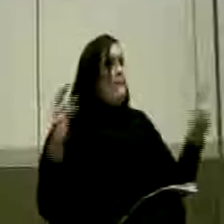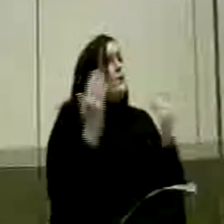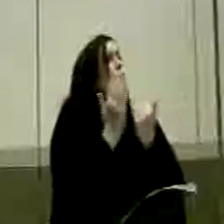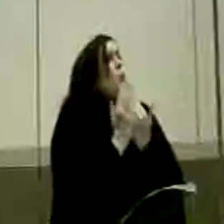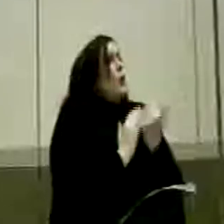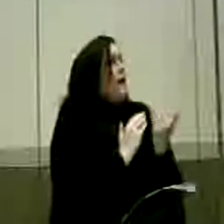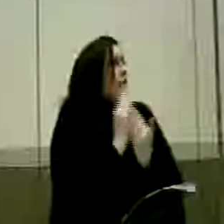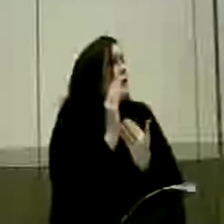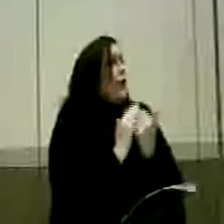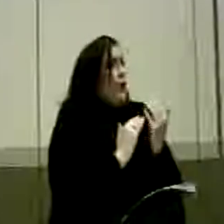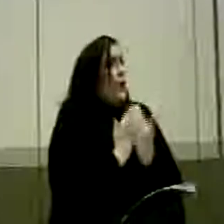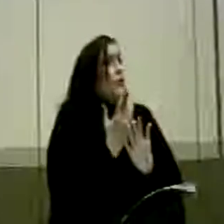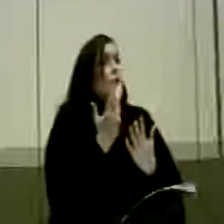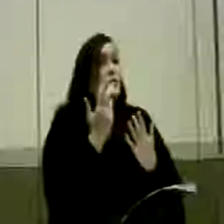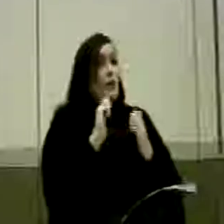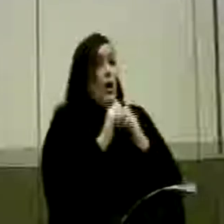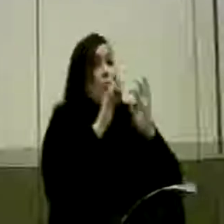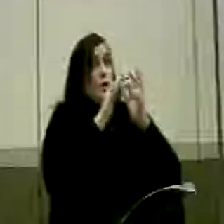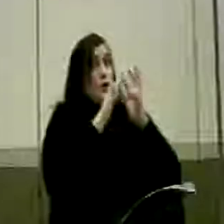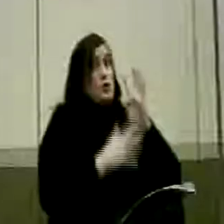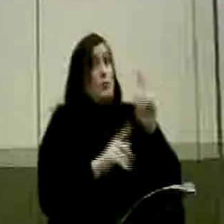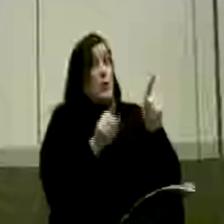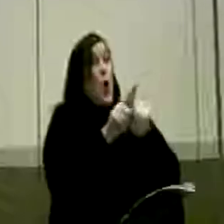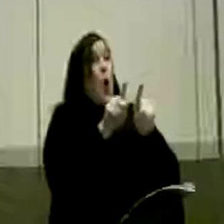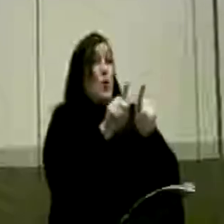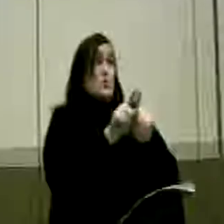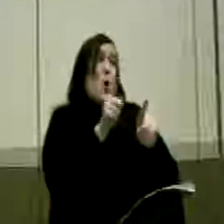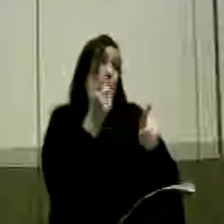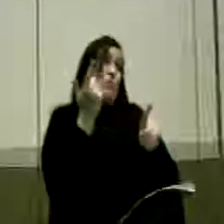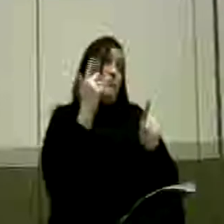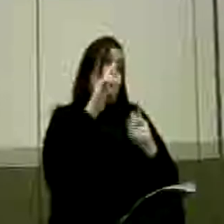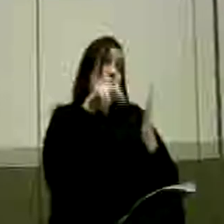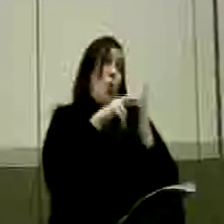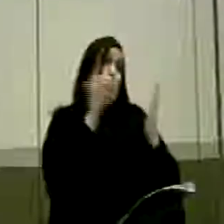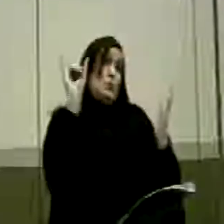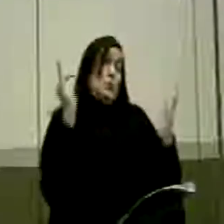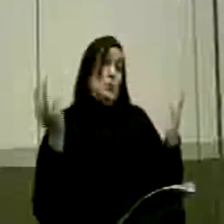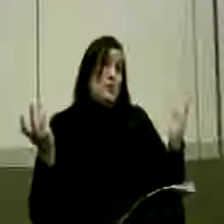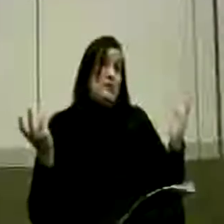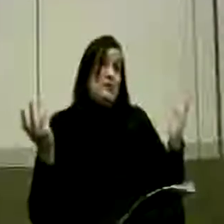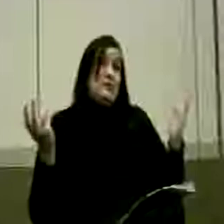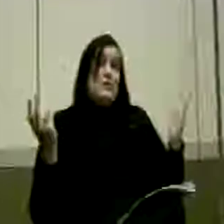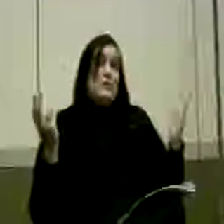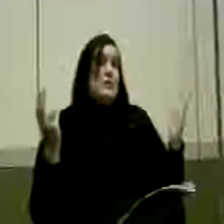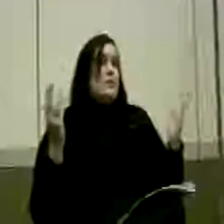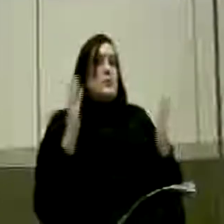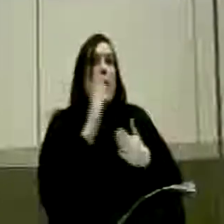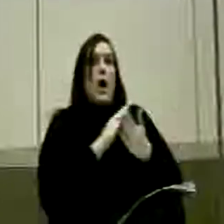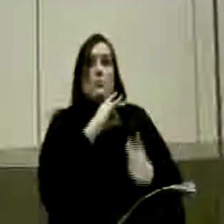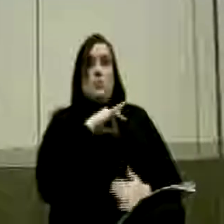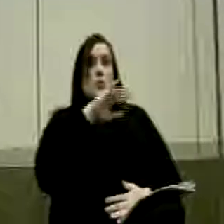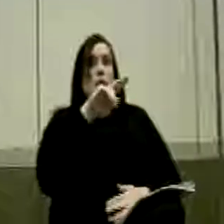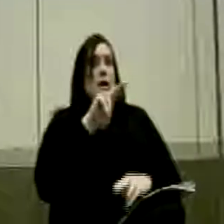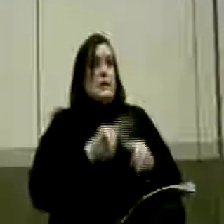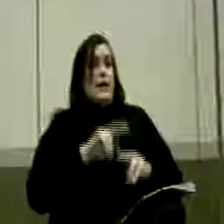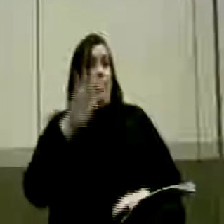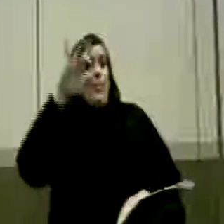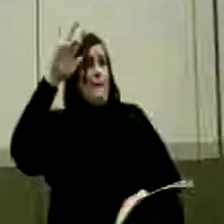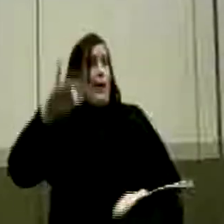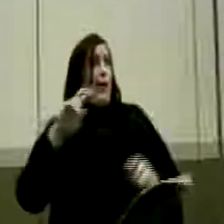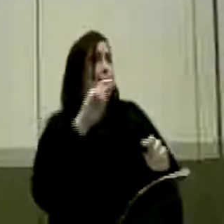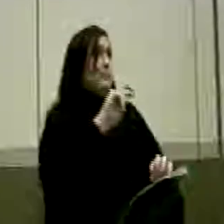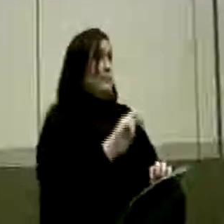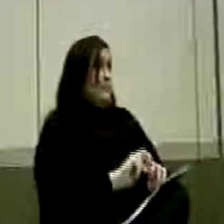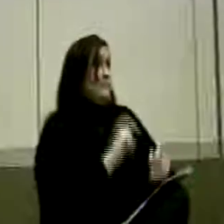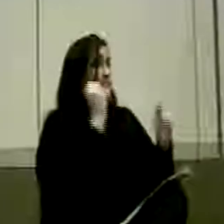however, the interpreter, it's also a factor. A lot of them do not like to sit in the middle of the